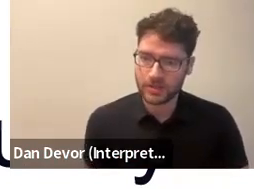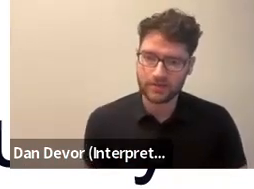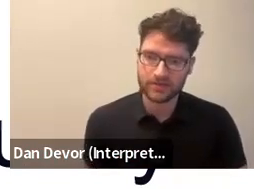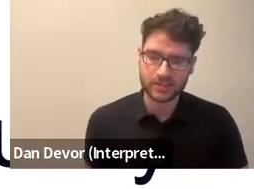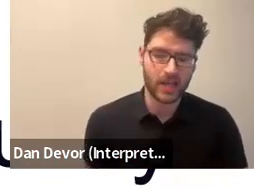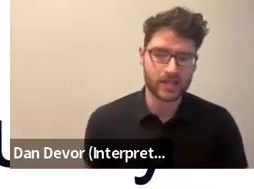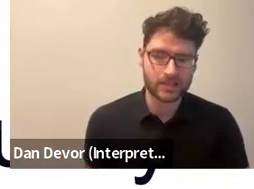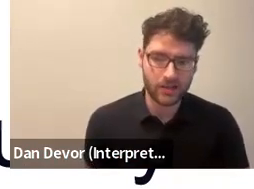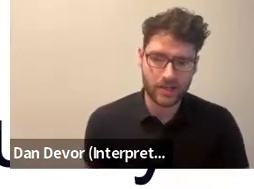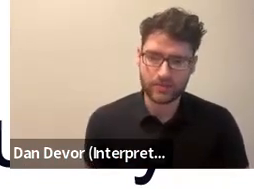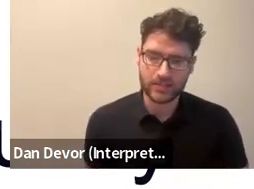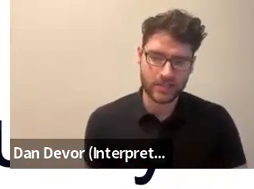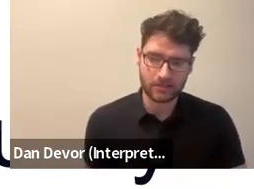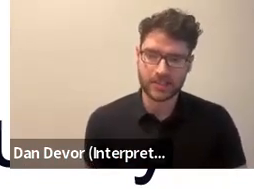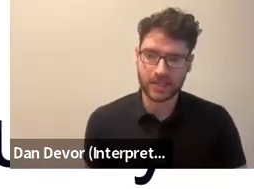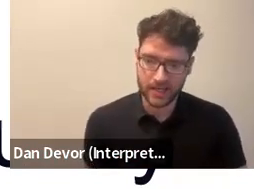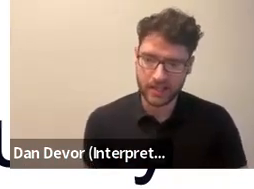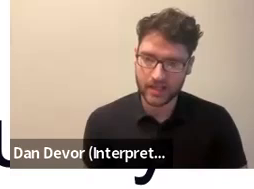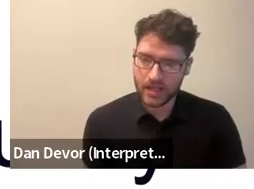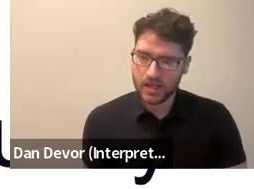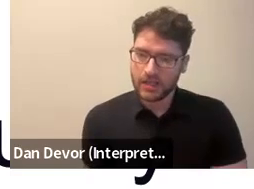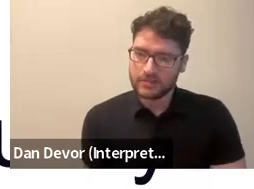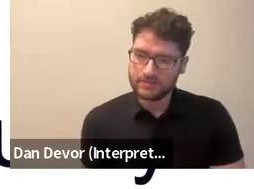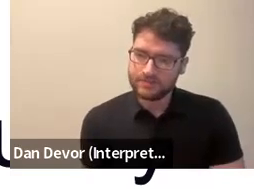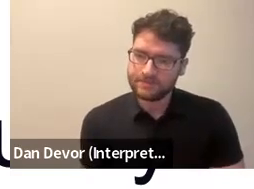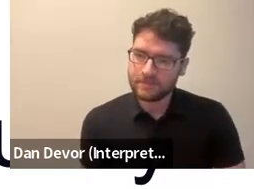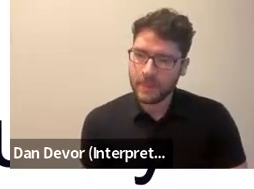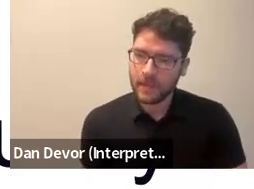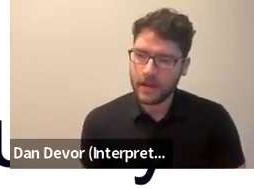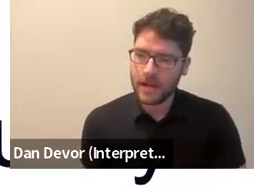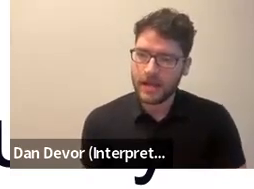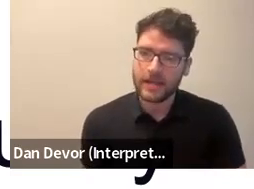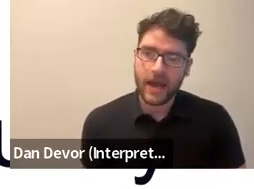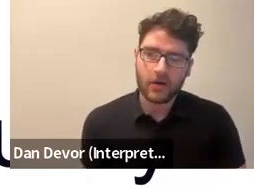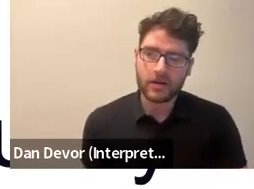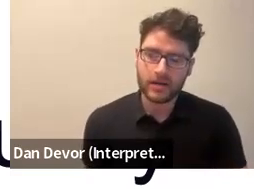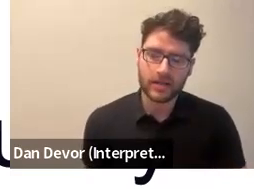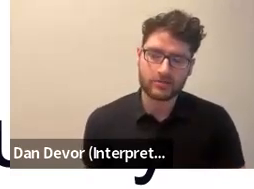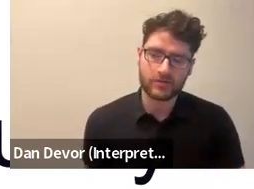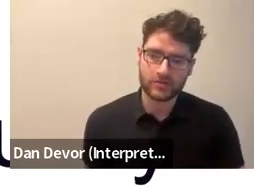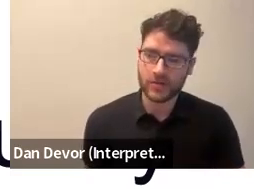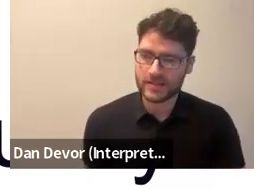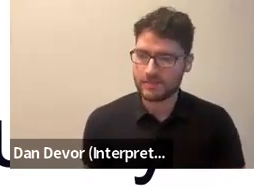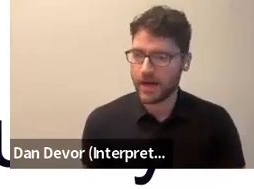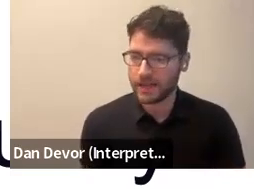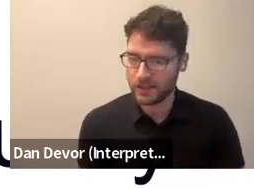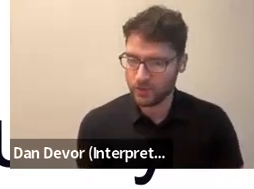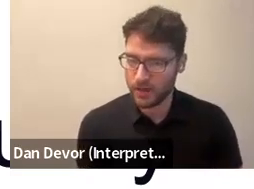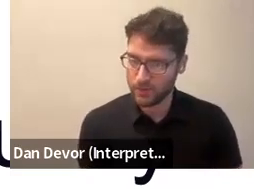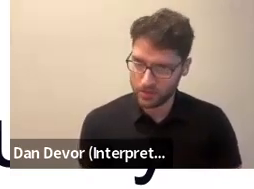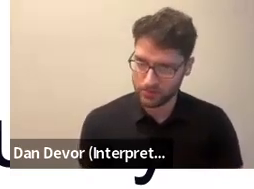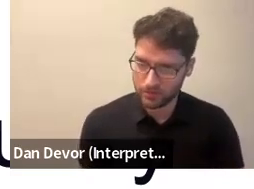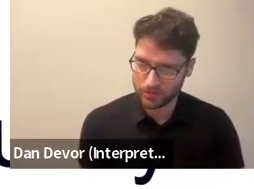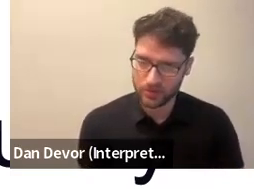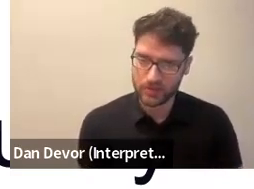approach of teaching ASL that had been established in Connecticut. And now that's referred to as the